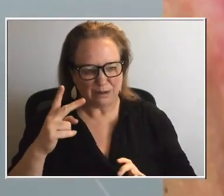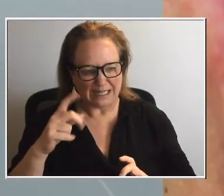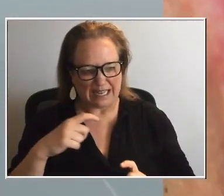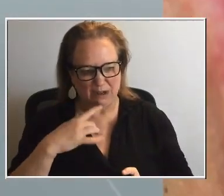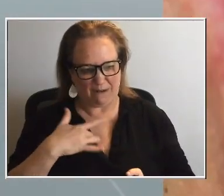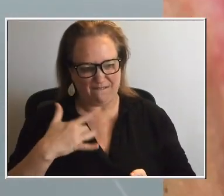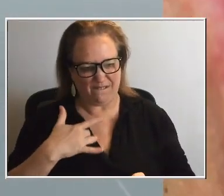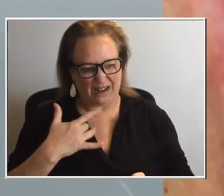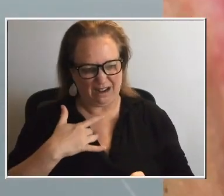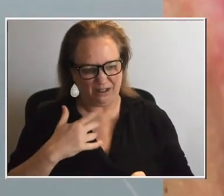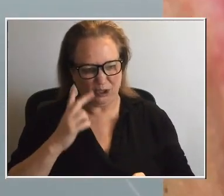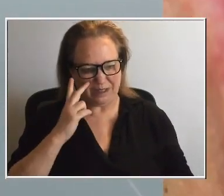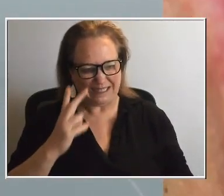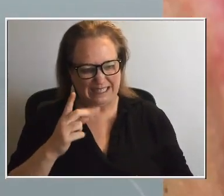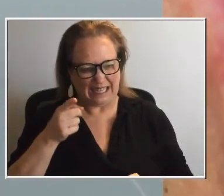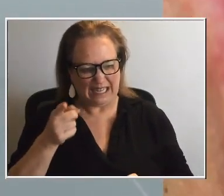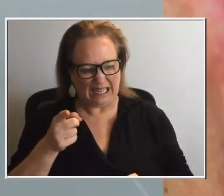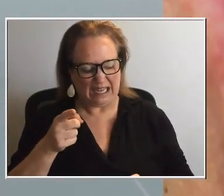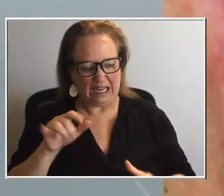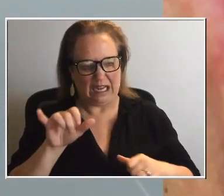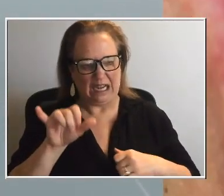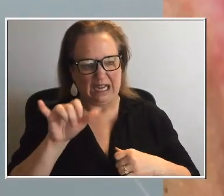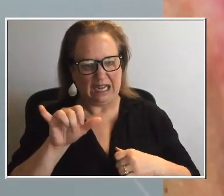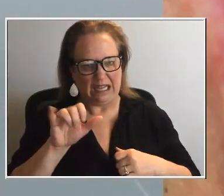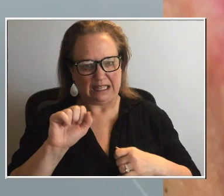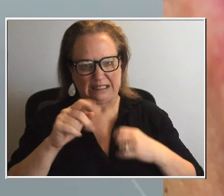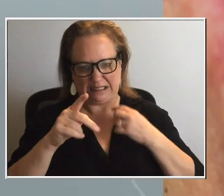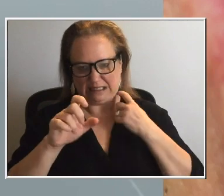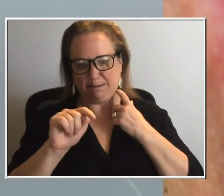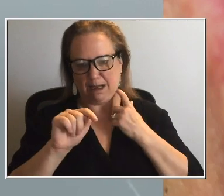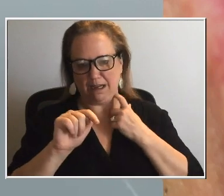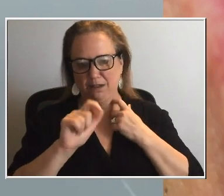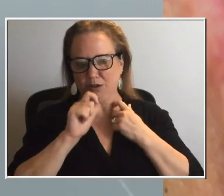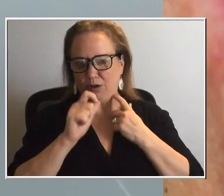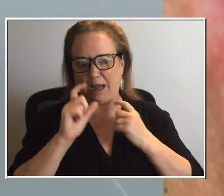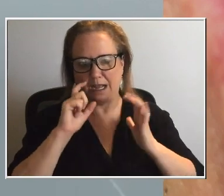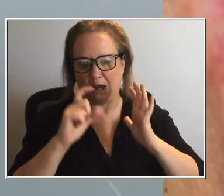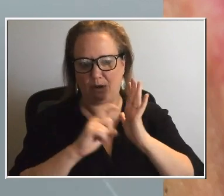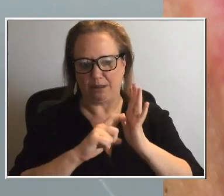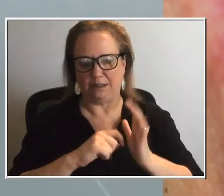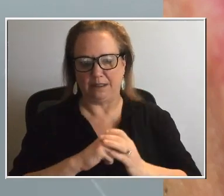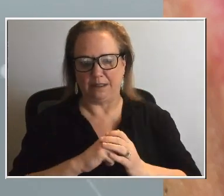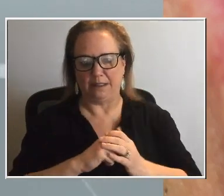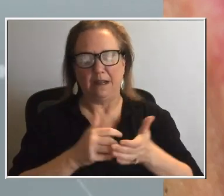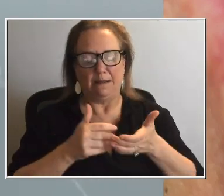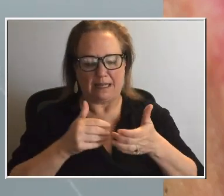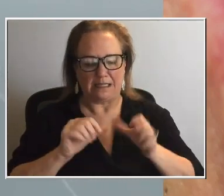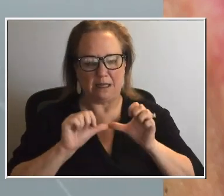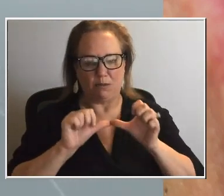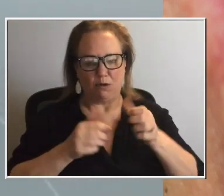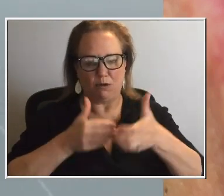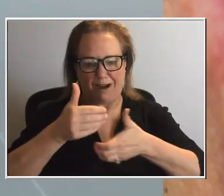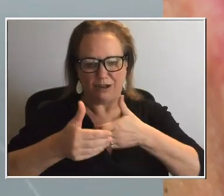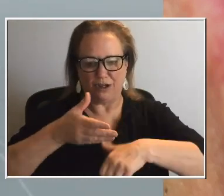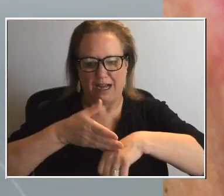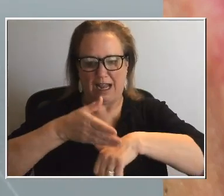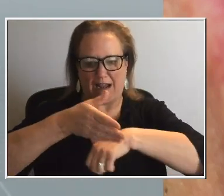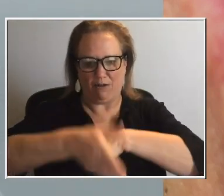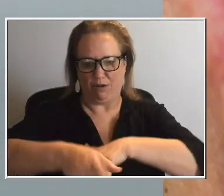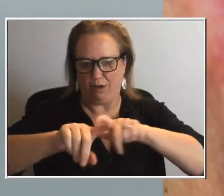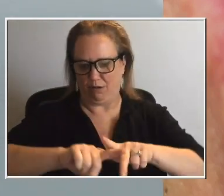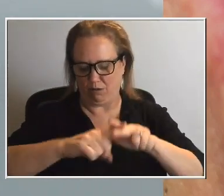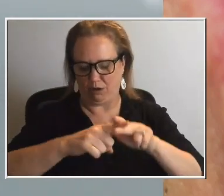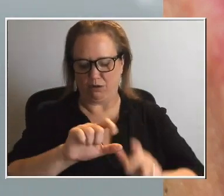you could see this is the spot on your tongue that you hadn't noticed before. That's a progression after the fact. The original sore